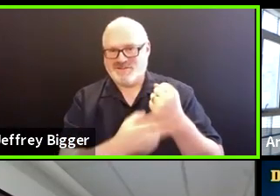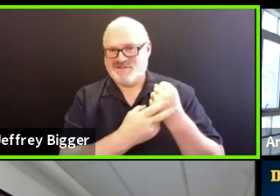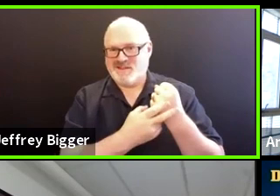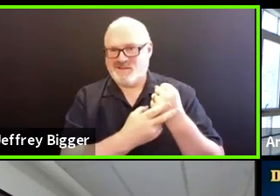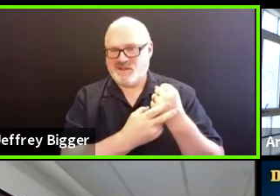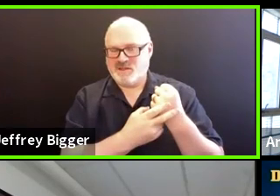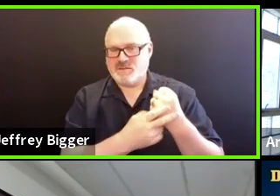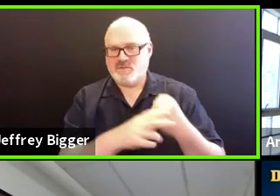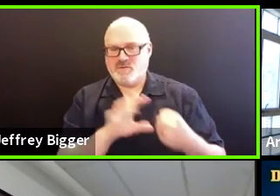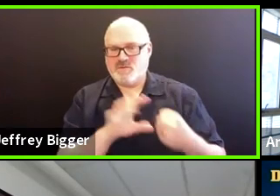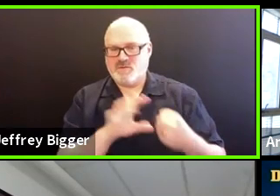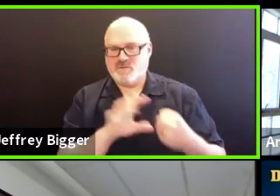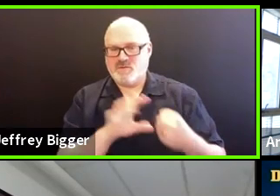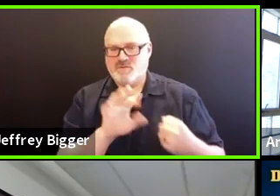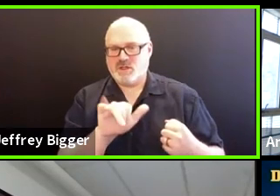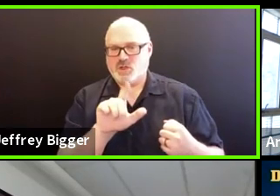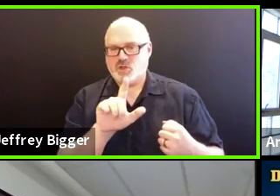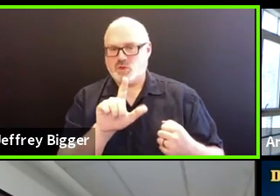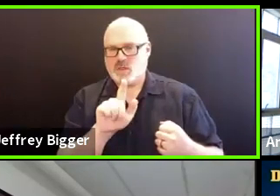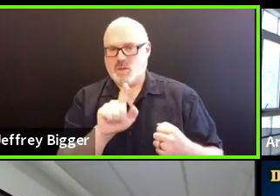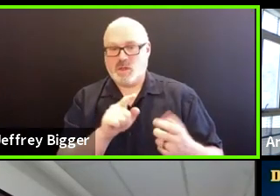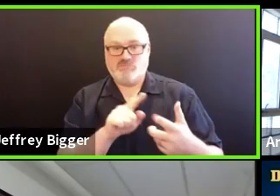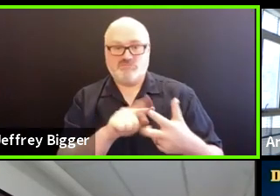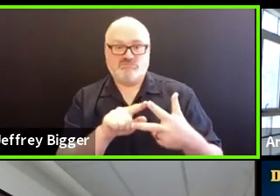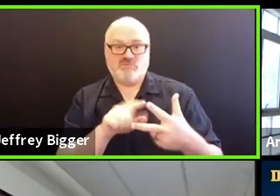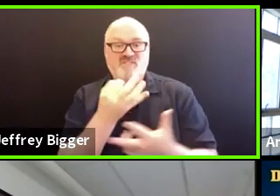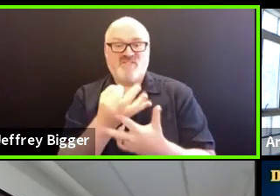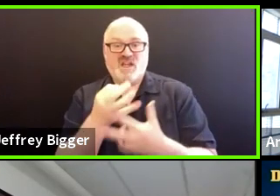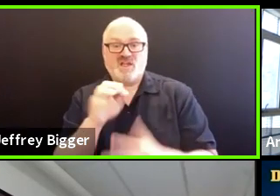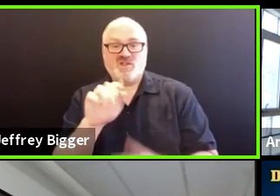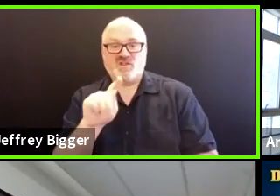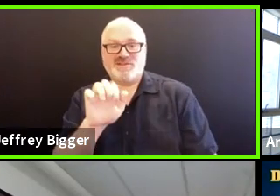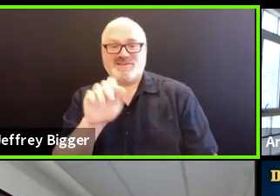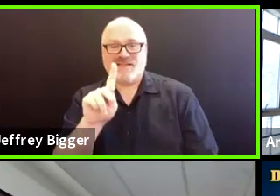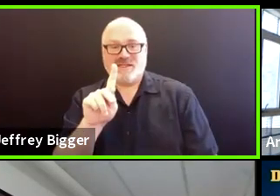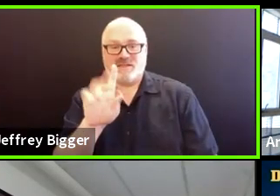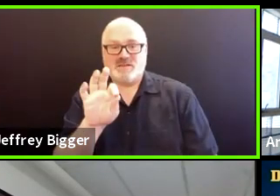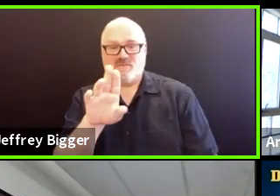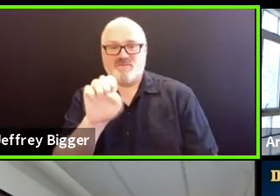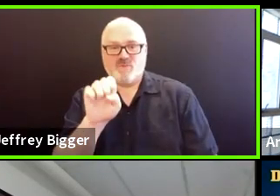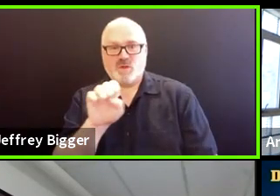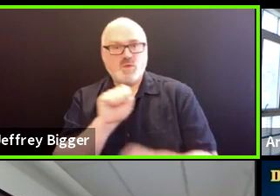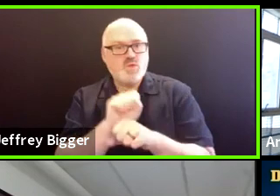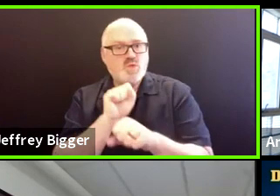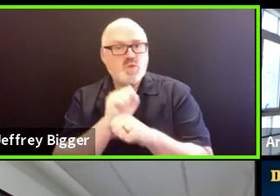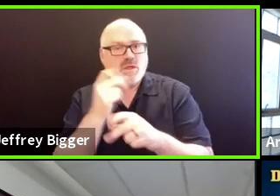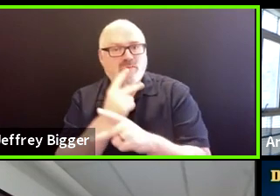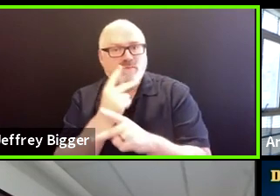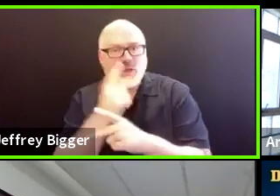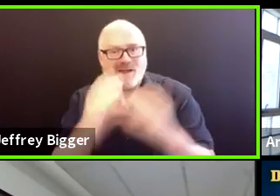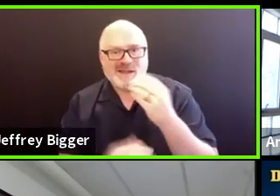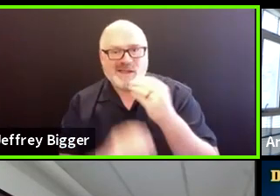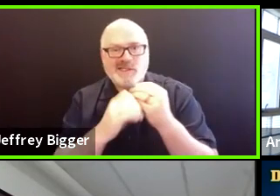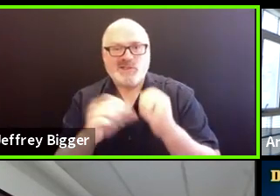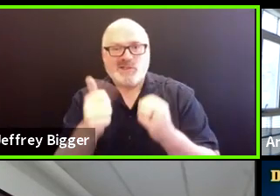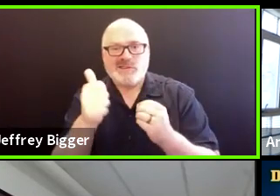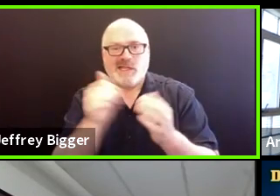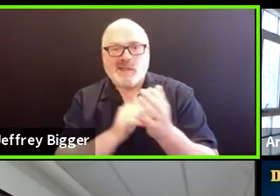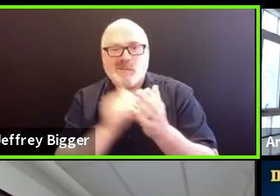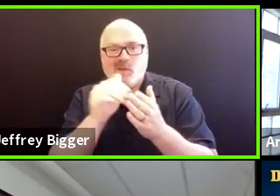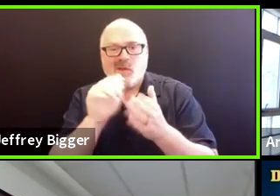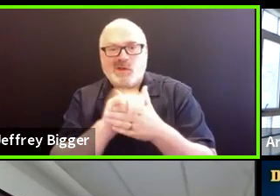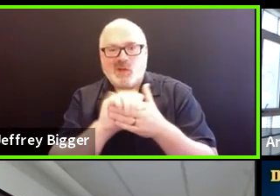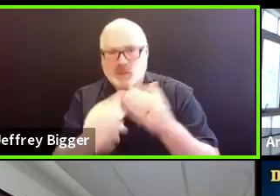21. Two, our financial task force that you heard about earlier is working to find an additional $10 million in